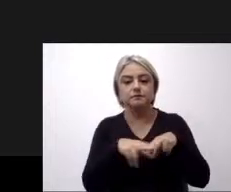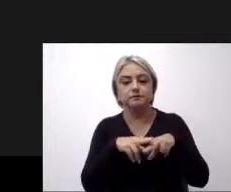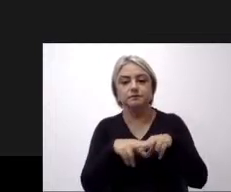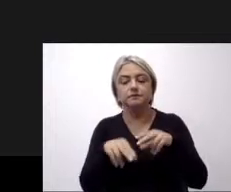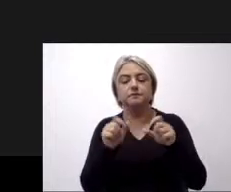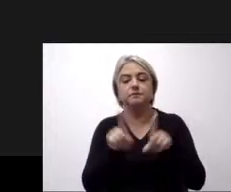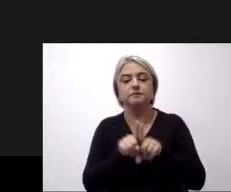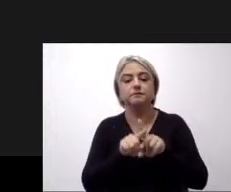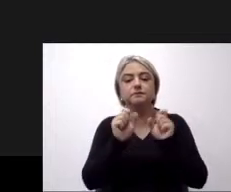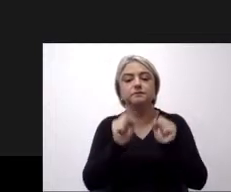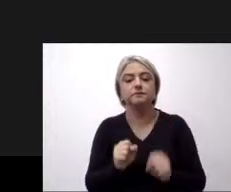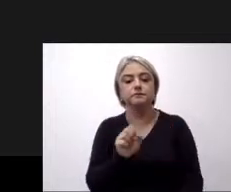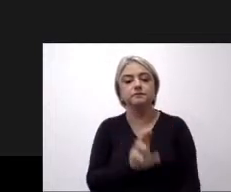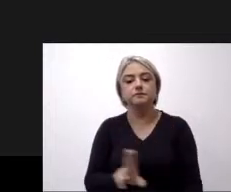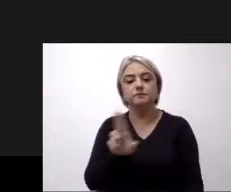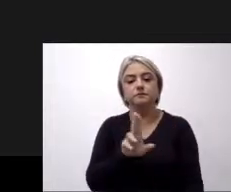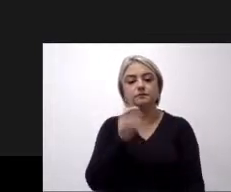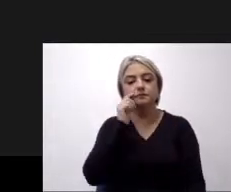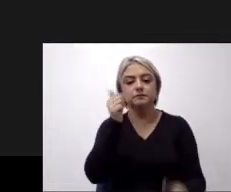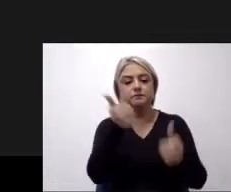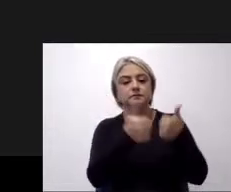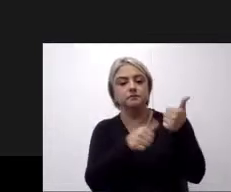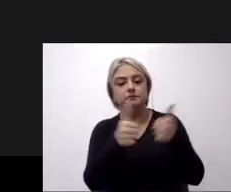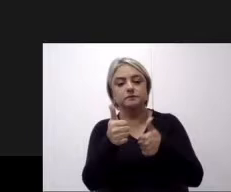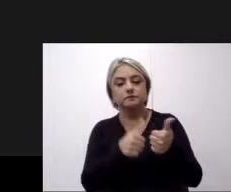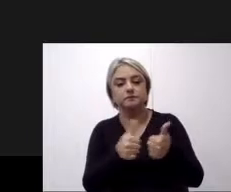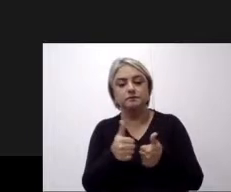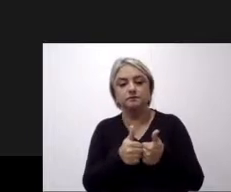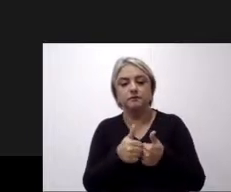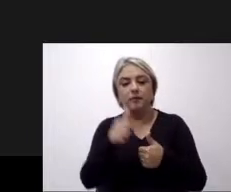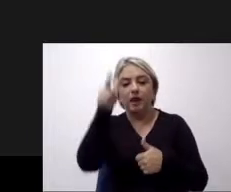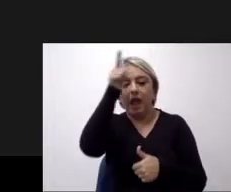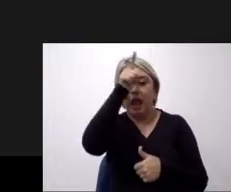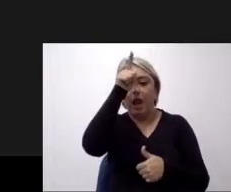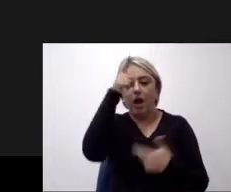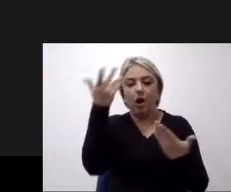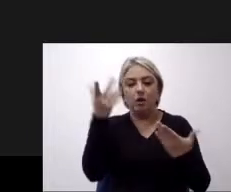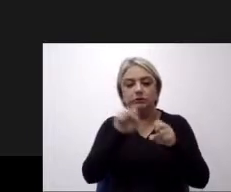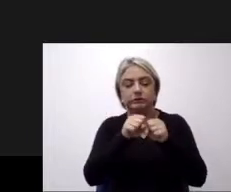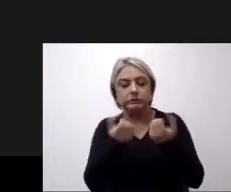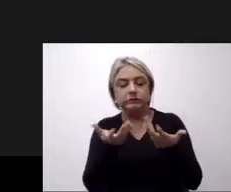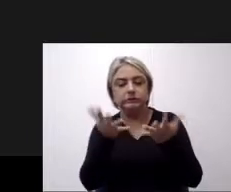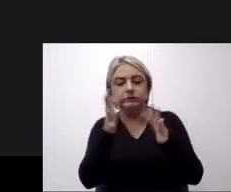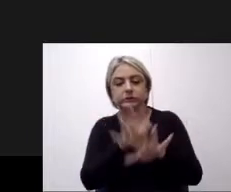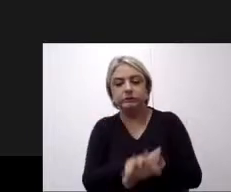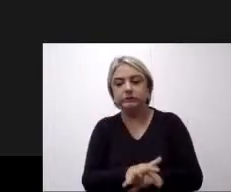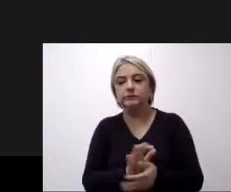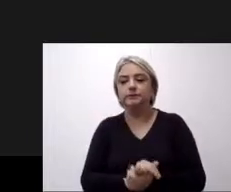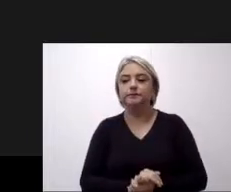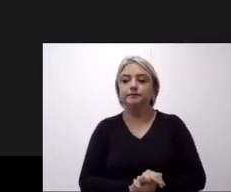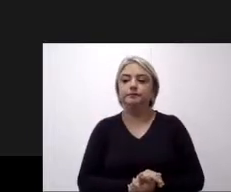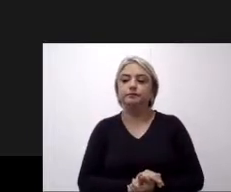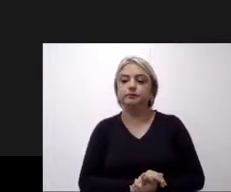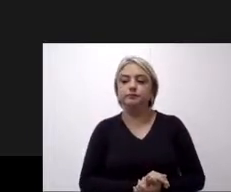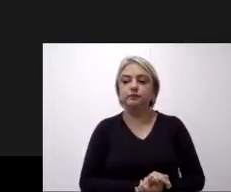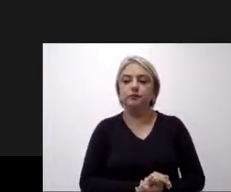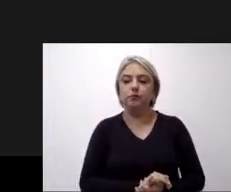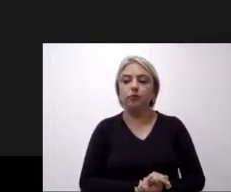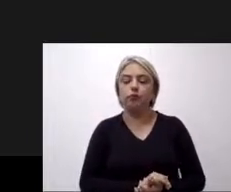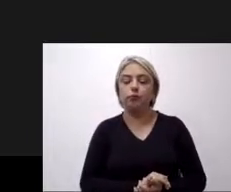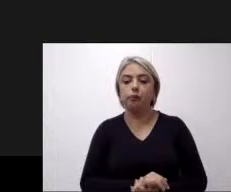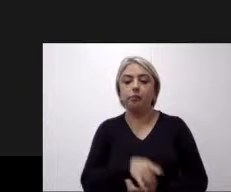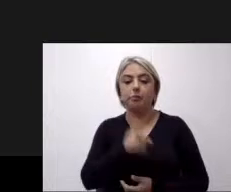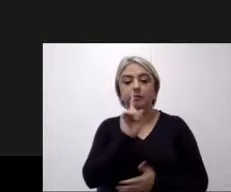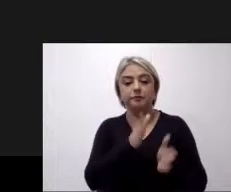to analyze the disruptive logics of implementation. The first point of my